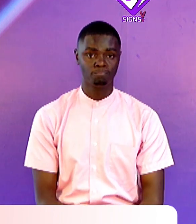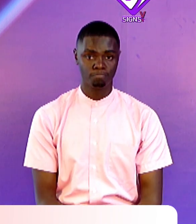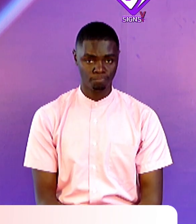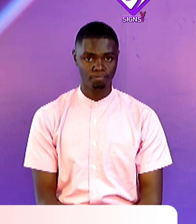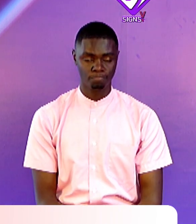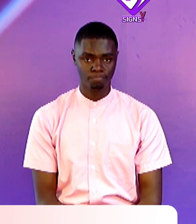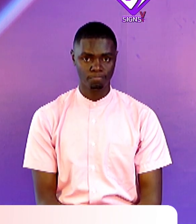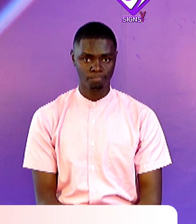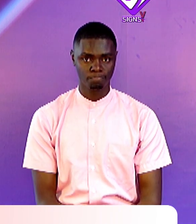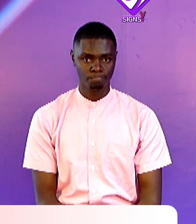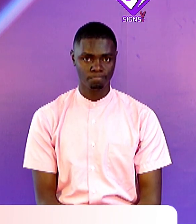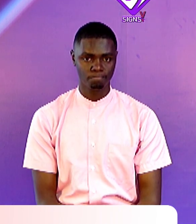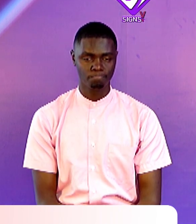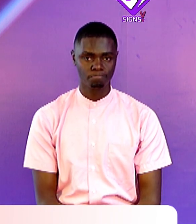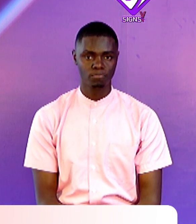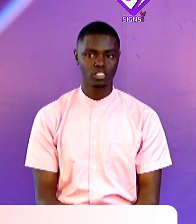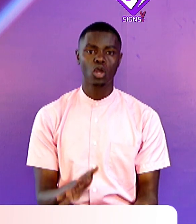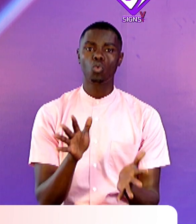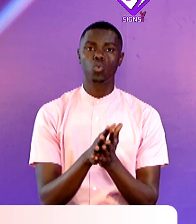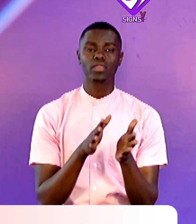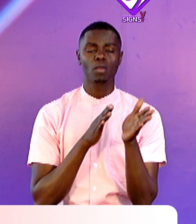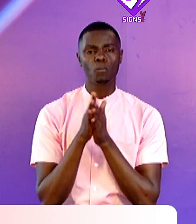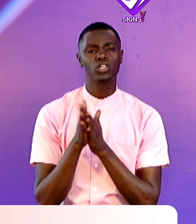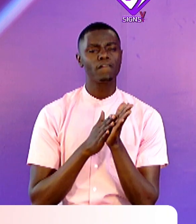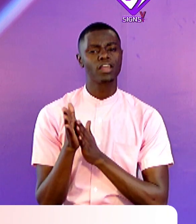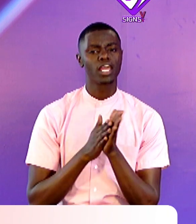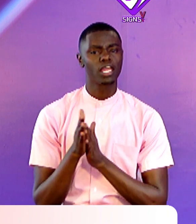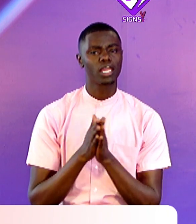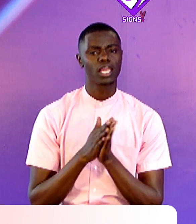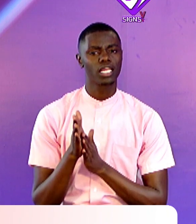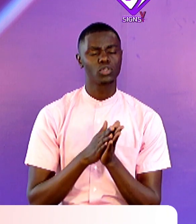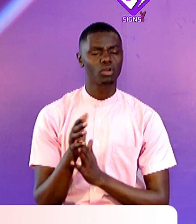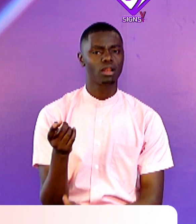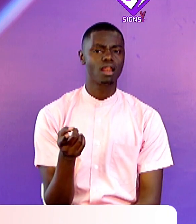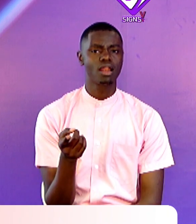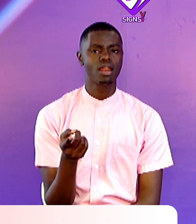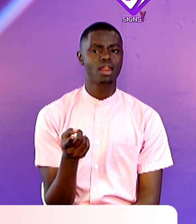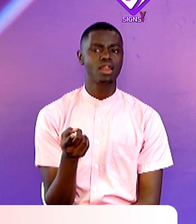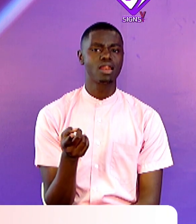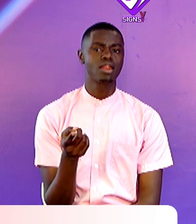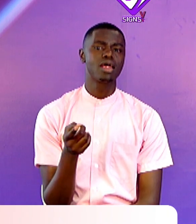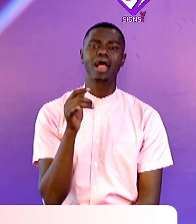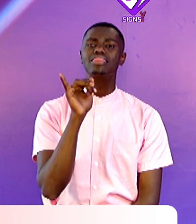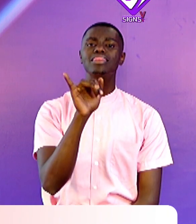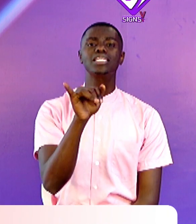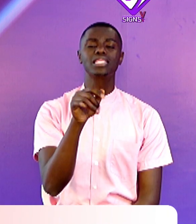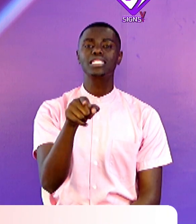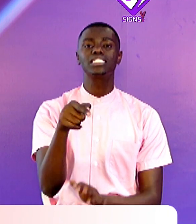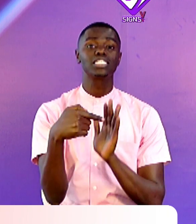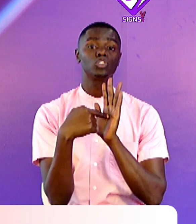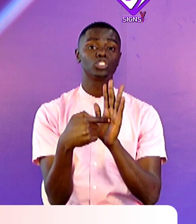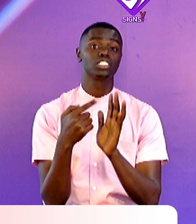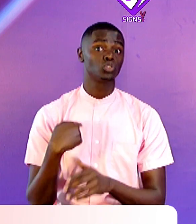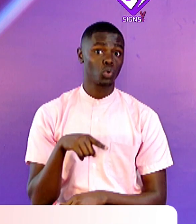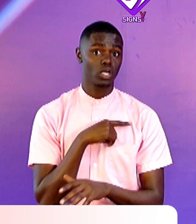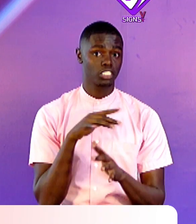And with the motivation, I'm also just thinking that that is a sign. That shows us very